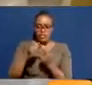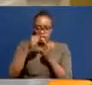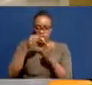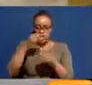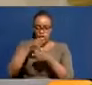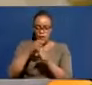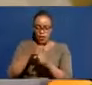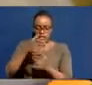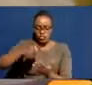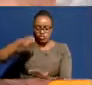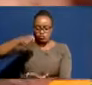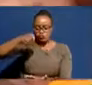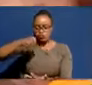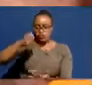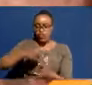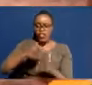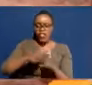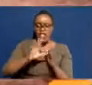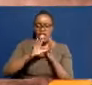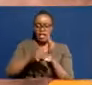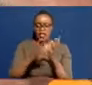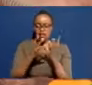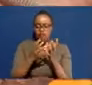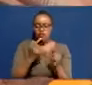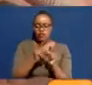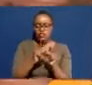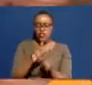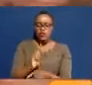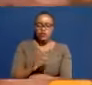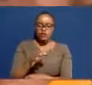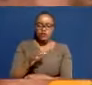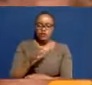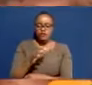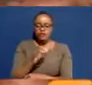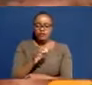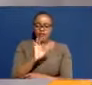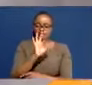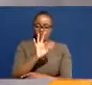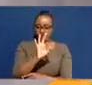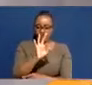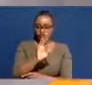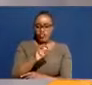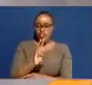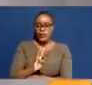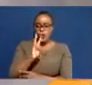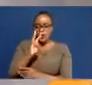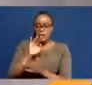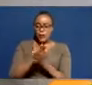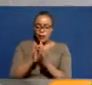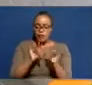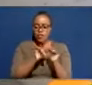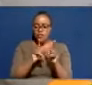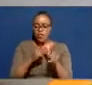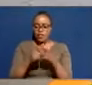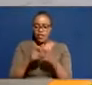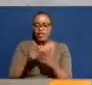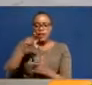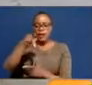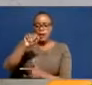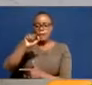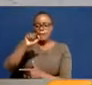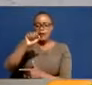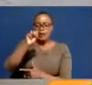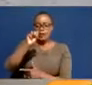formulated containers before it's filtered into fine wine, manually packaged into bottles, and pasteurized.